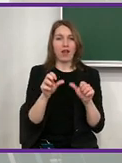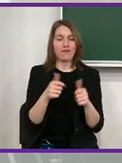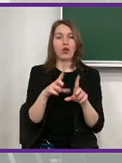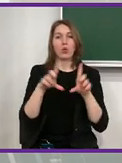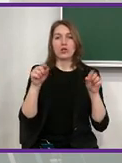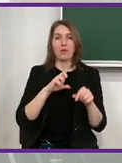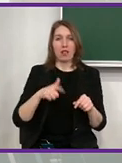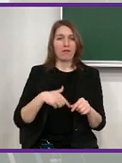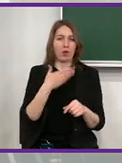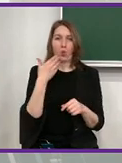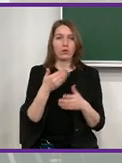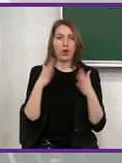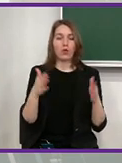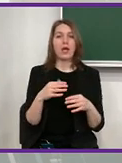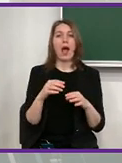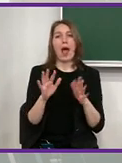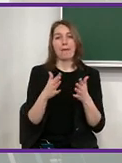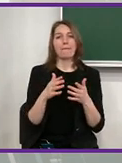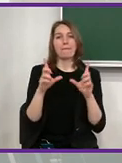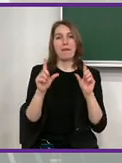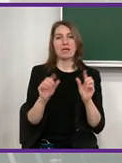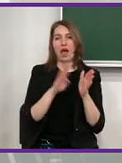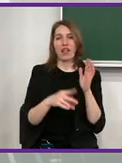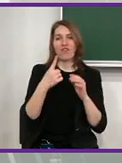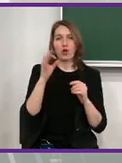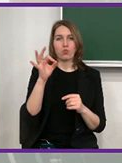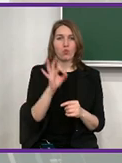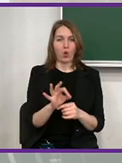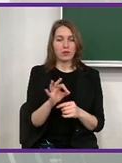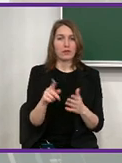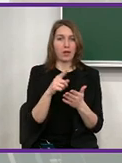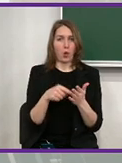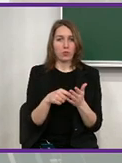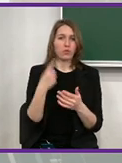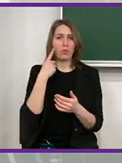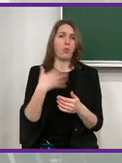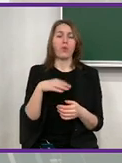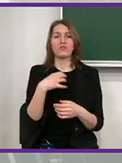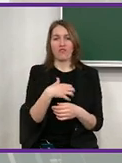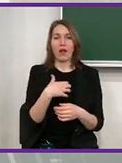Latvia and how many of them we have in Latvia, they're actually very few, less than 1%.